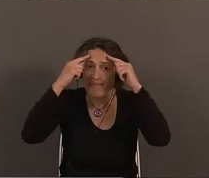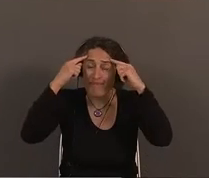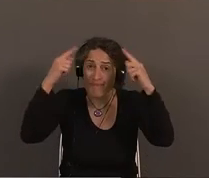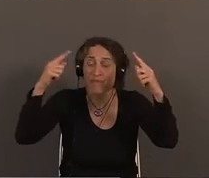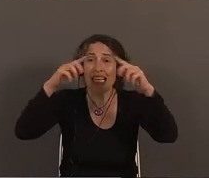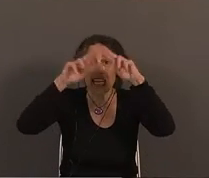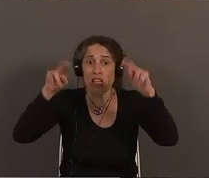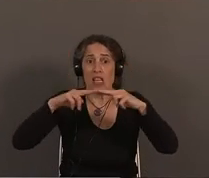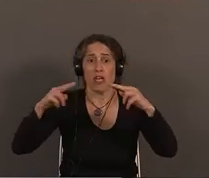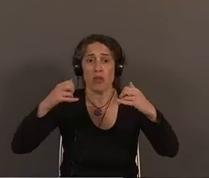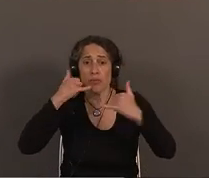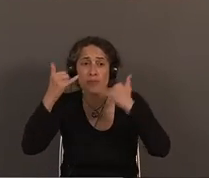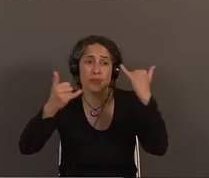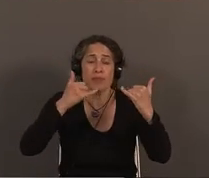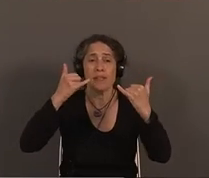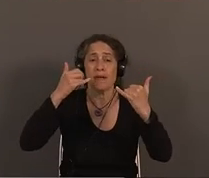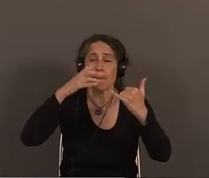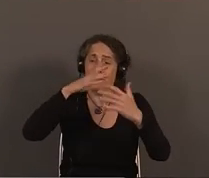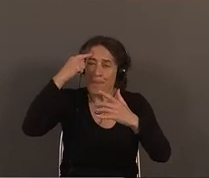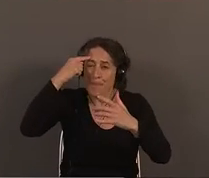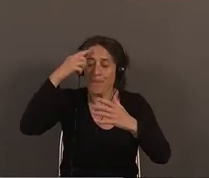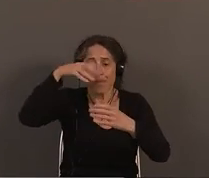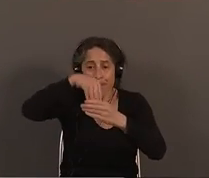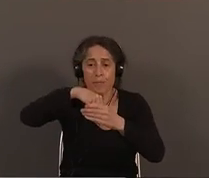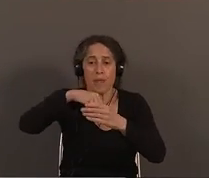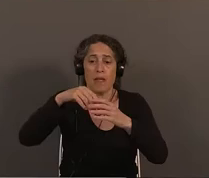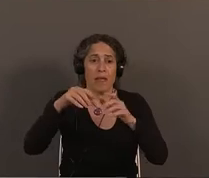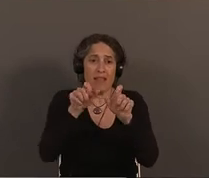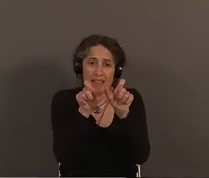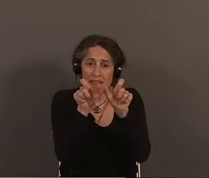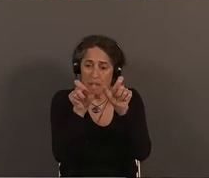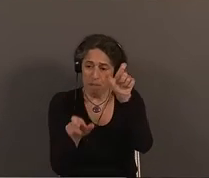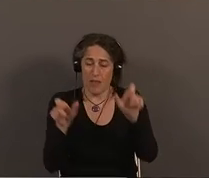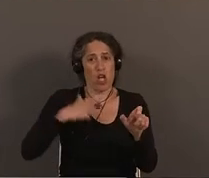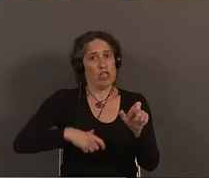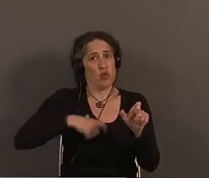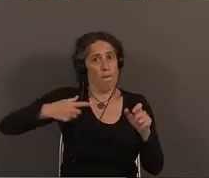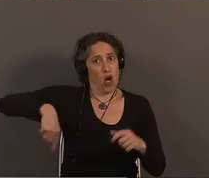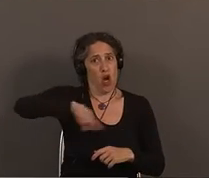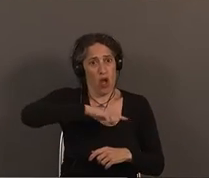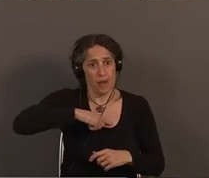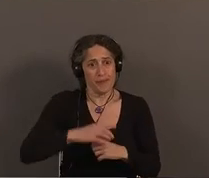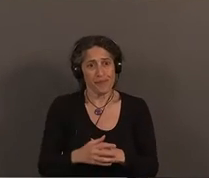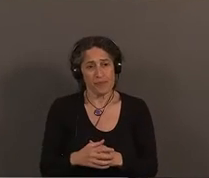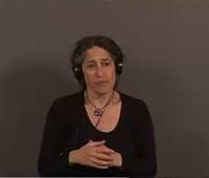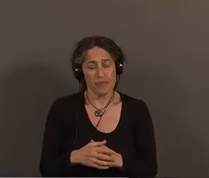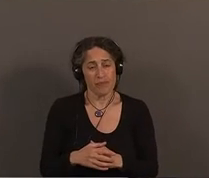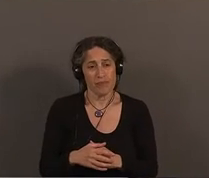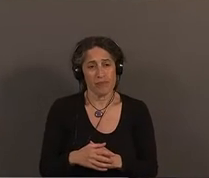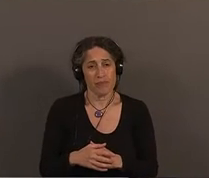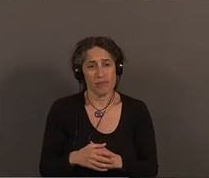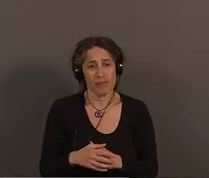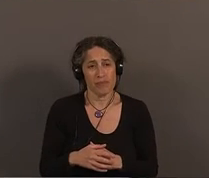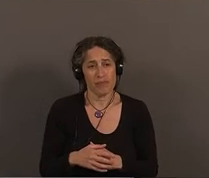is a huge lack of compliance by telecom operators towards consumer